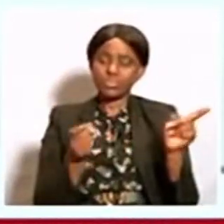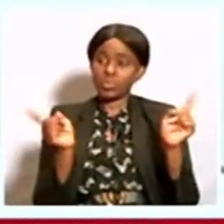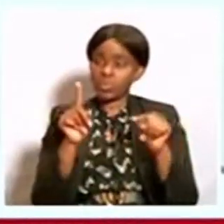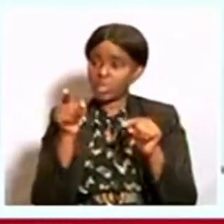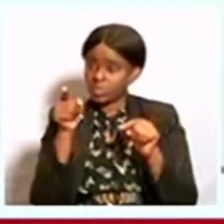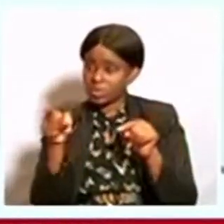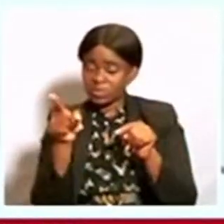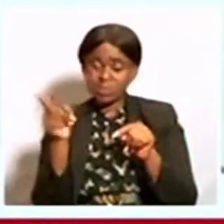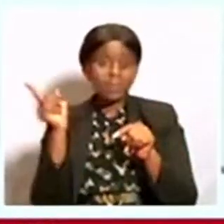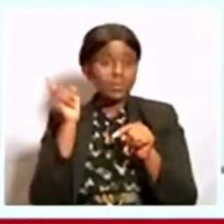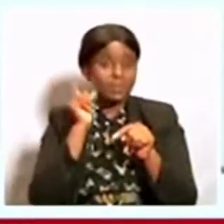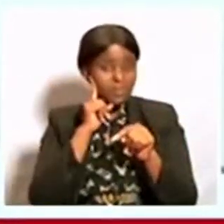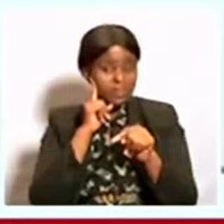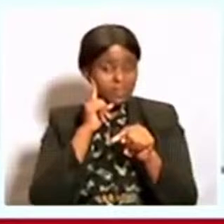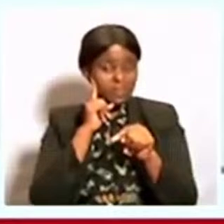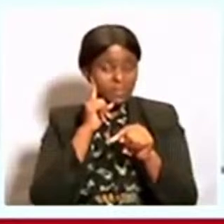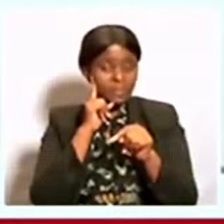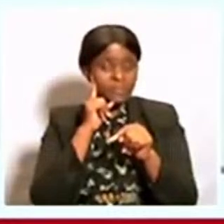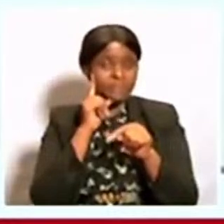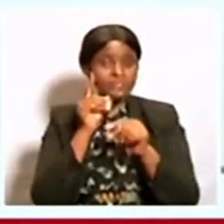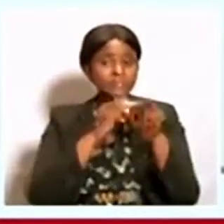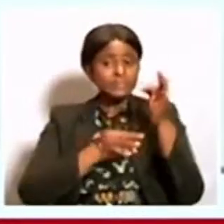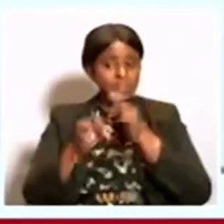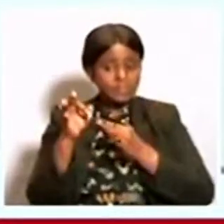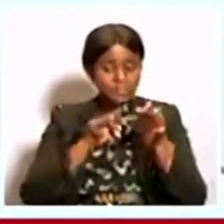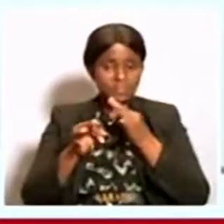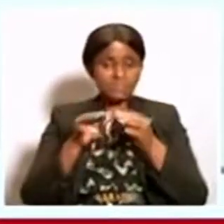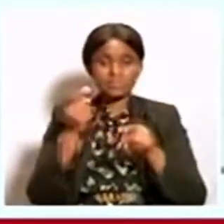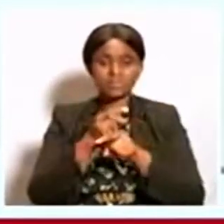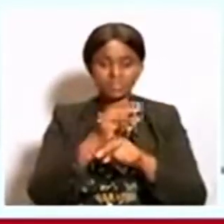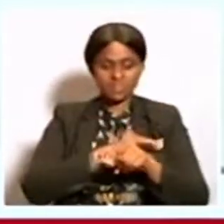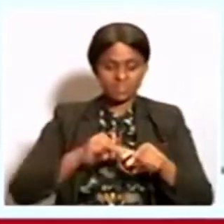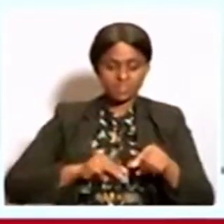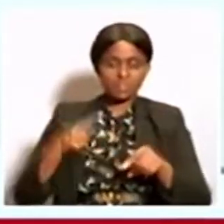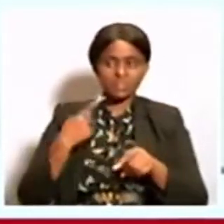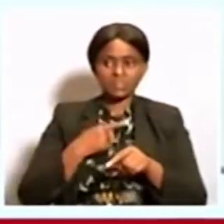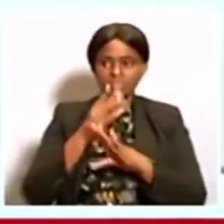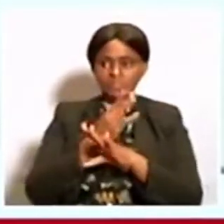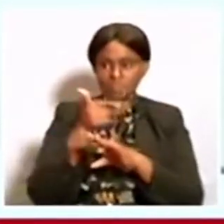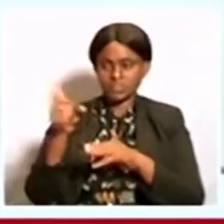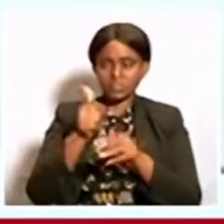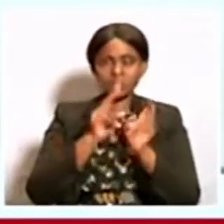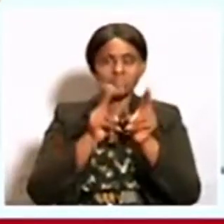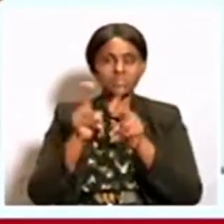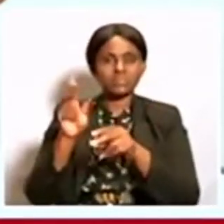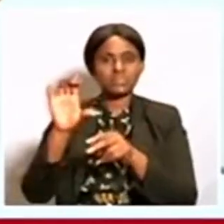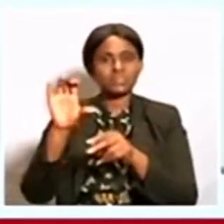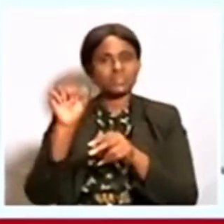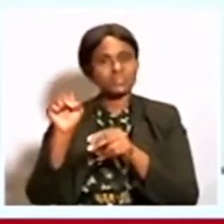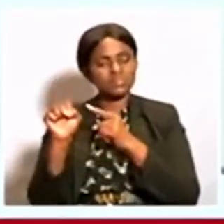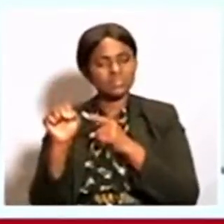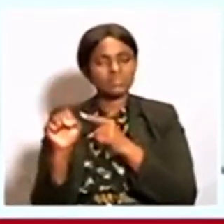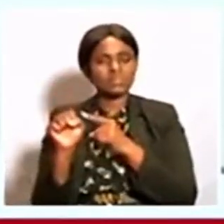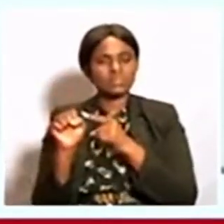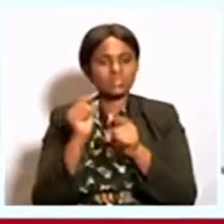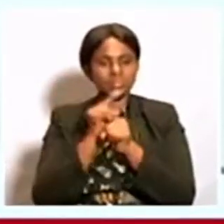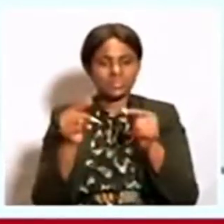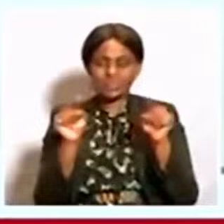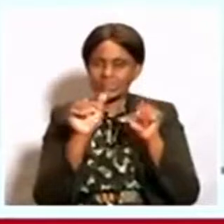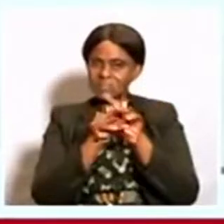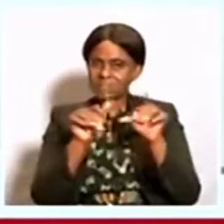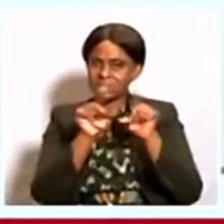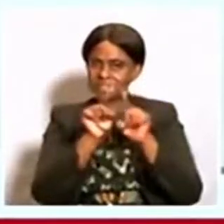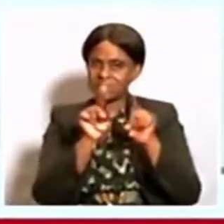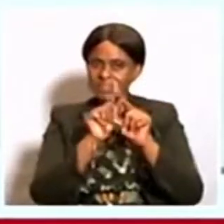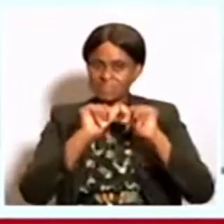you heard the emphasis from the Member of Parliament. But before you respond, Council Secretary, just on the same,